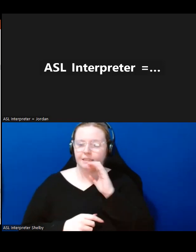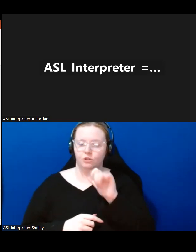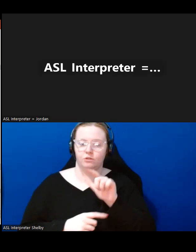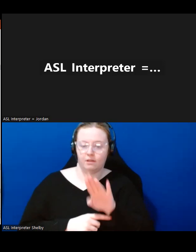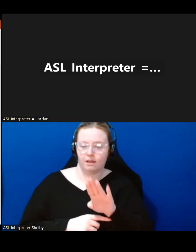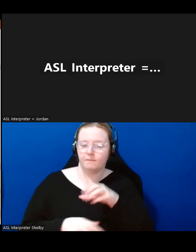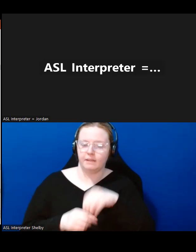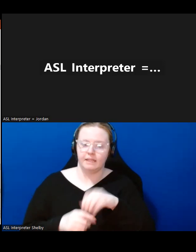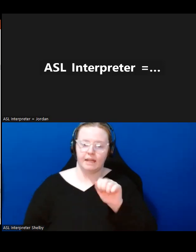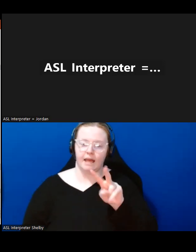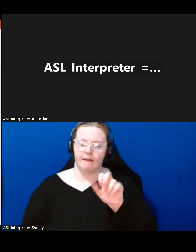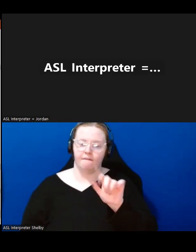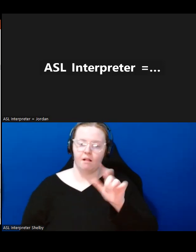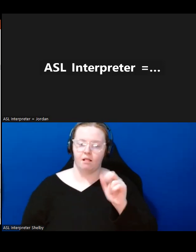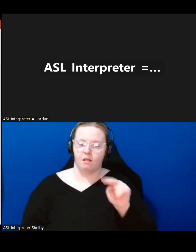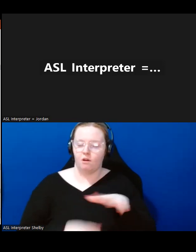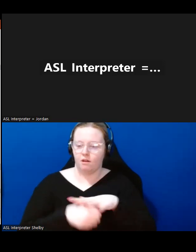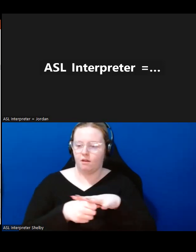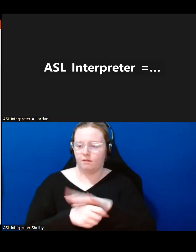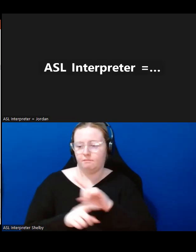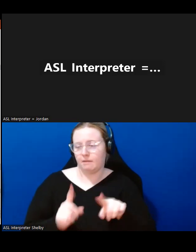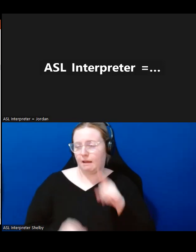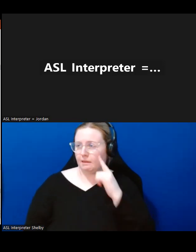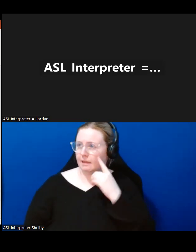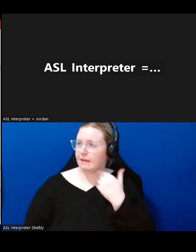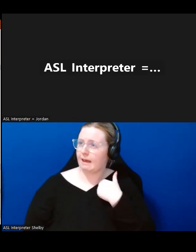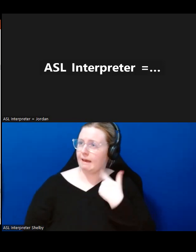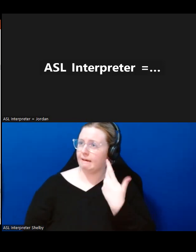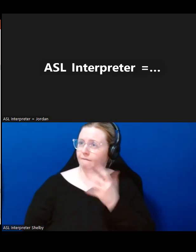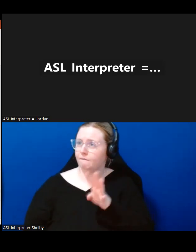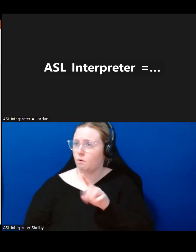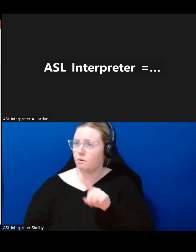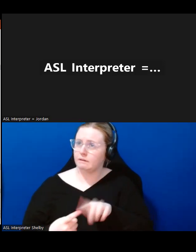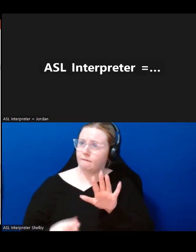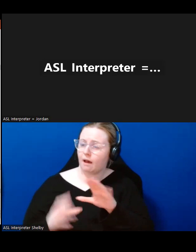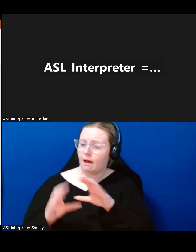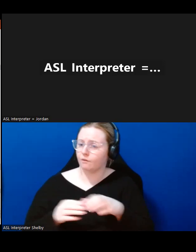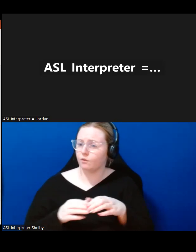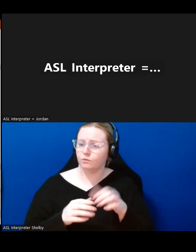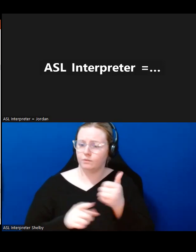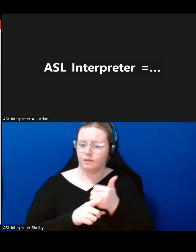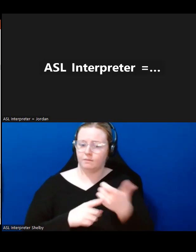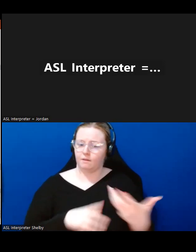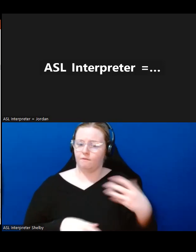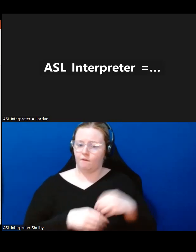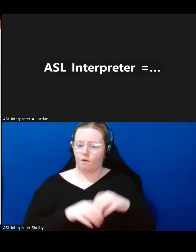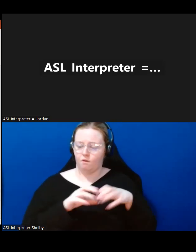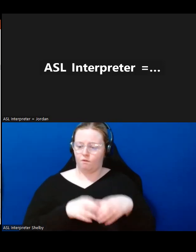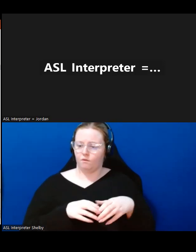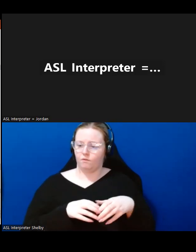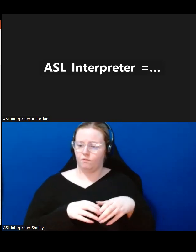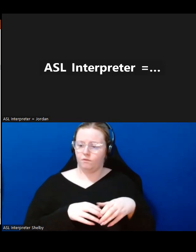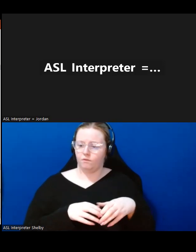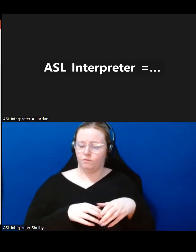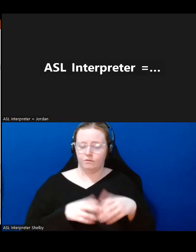Avalon area, but I have to say, I think we only have maybe 4 or 5 groups that are members of our coalition. So we would really love